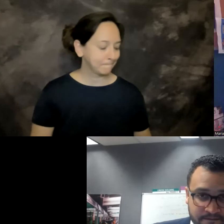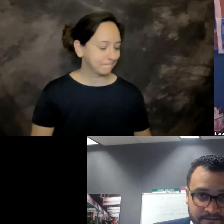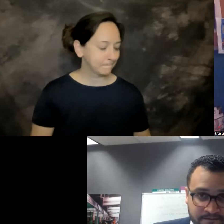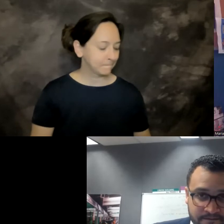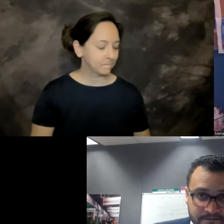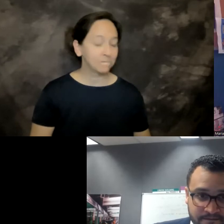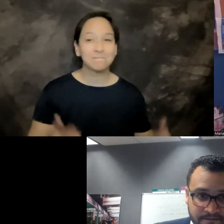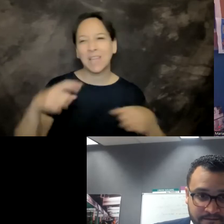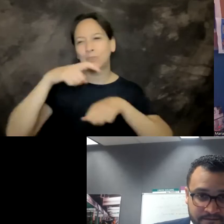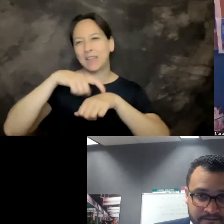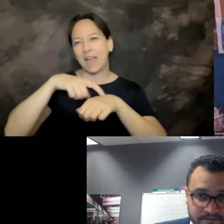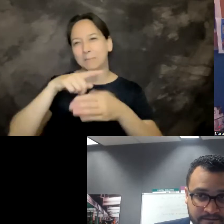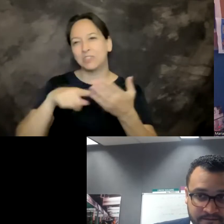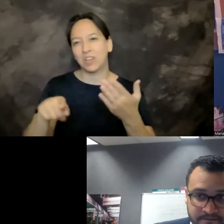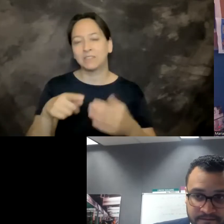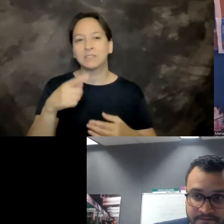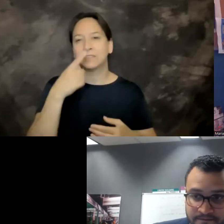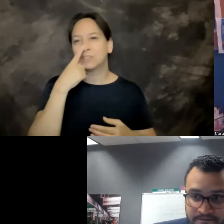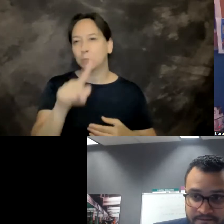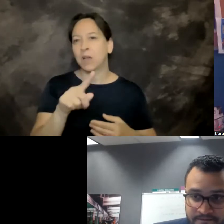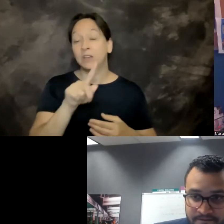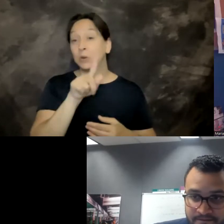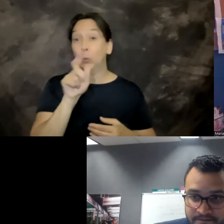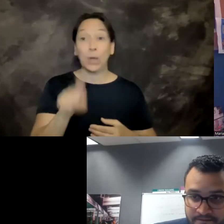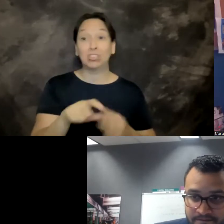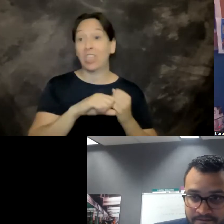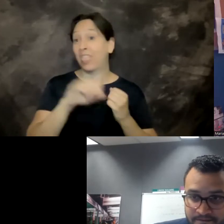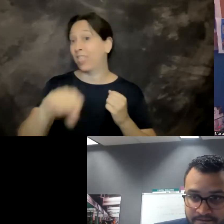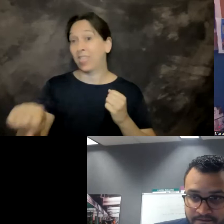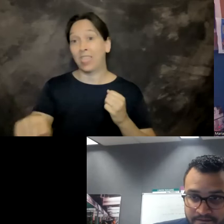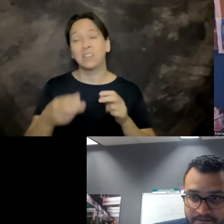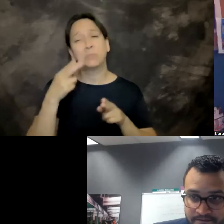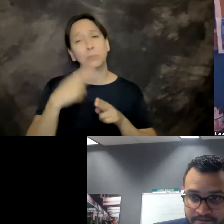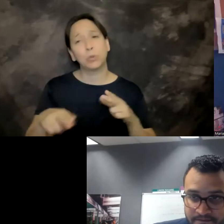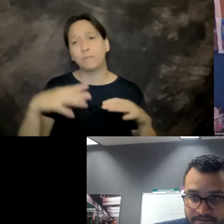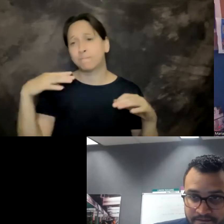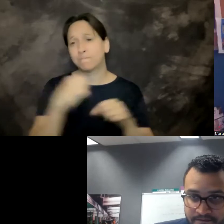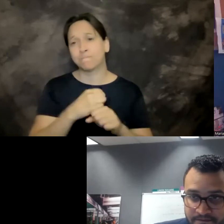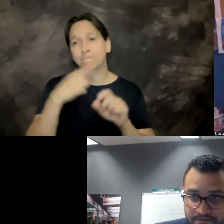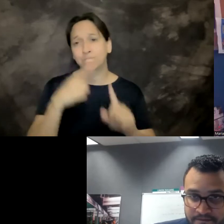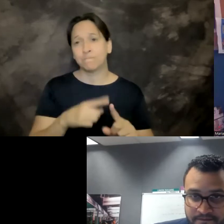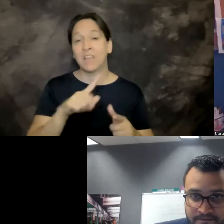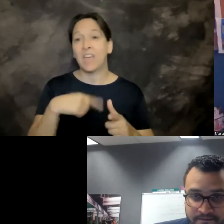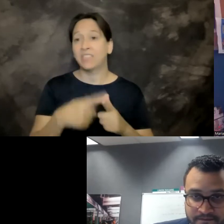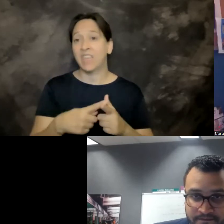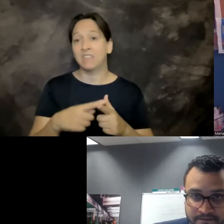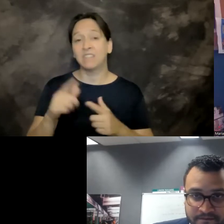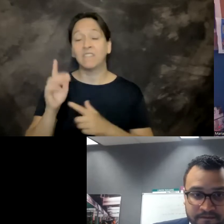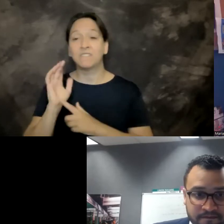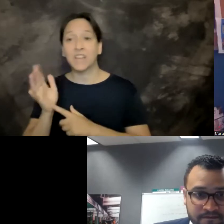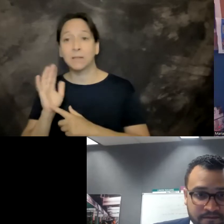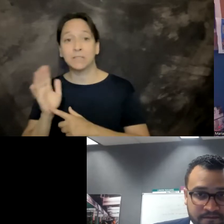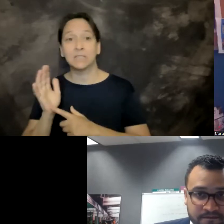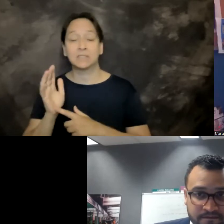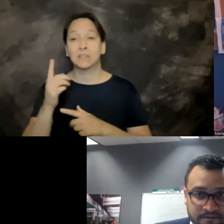time check. So if we can keep our questions as brief as possible. And then at the end, I want to actually have a closeout for 5 minutes for a